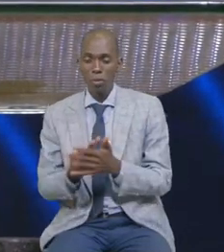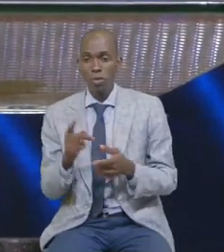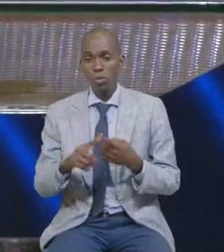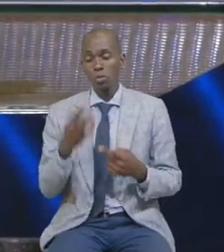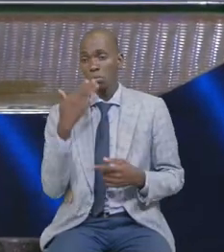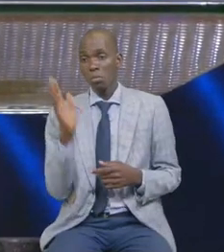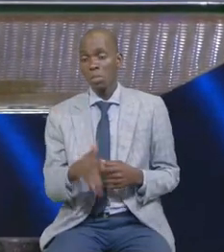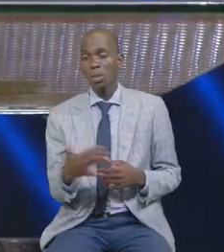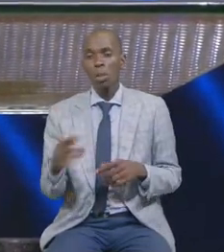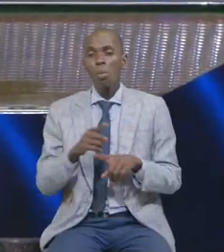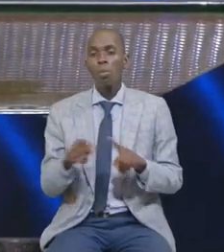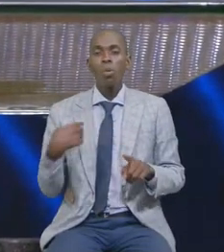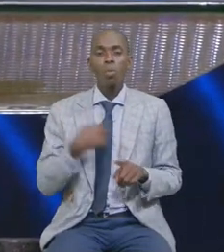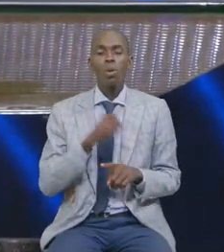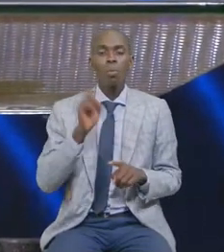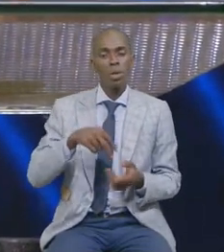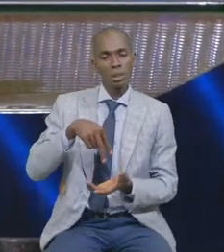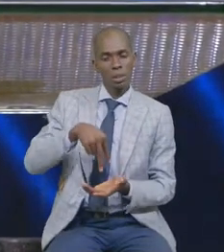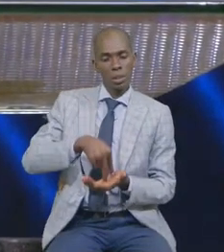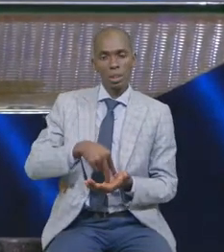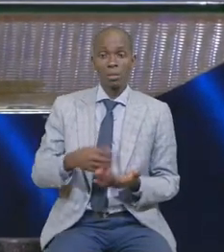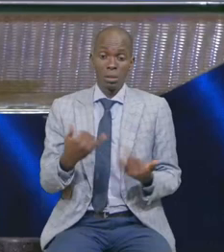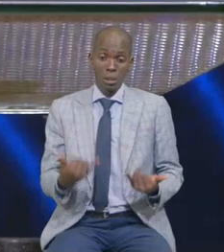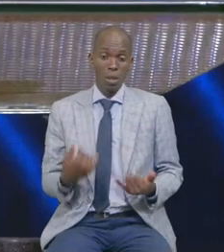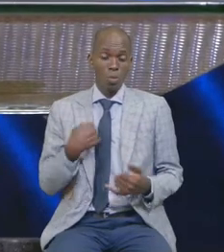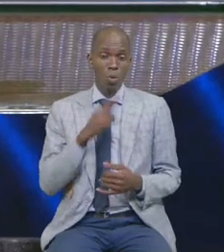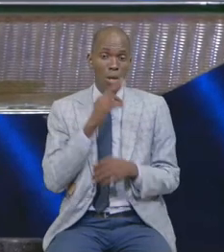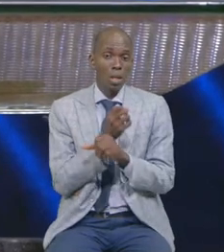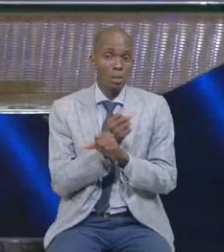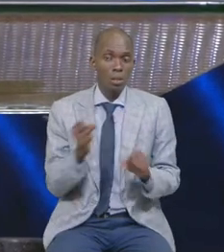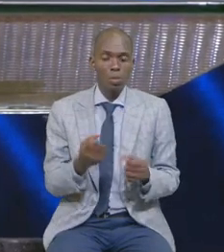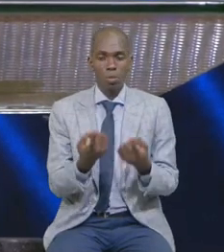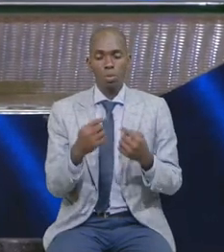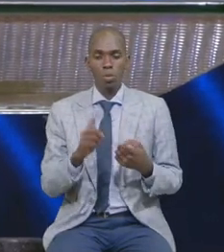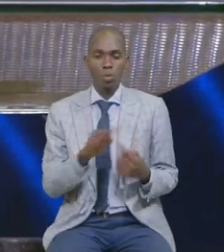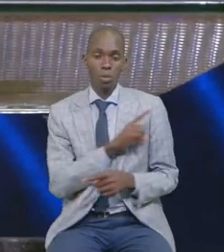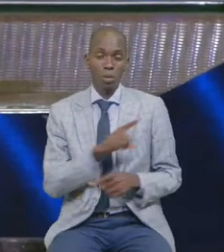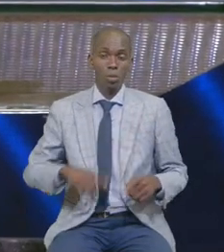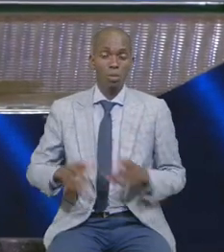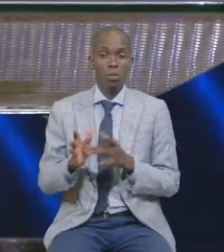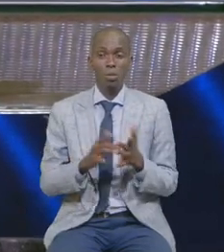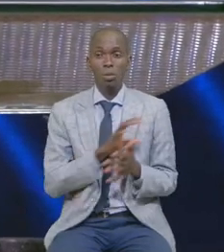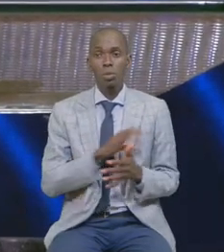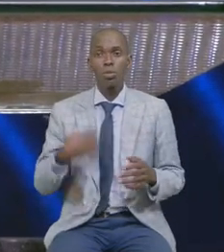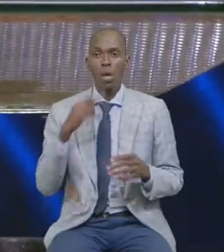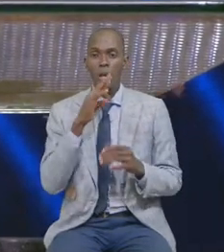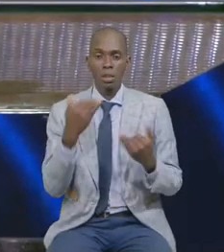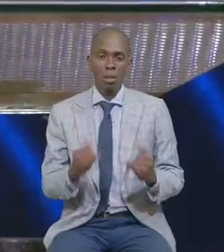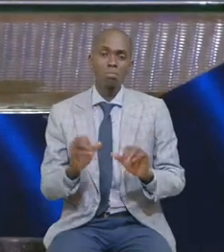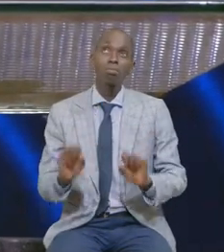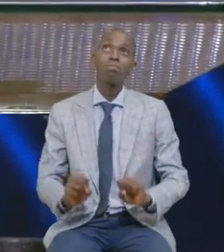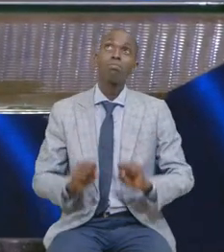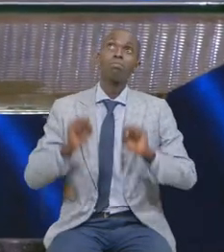our son already as well born again and we're coming to the kingdom of God we're consecrated to God we are committed to God